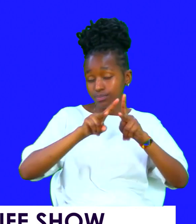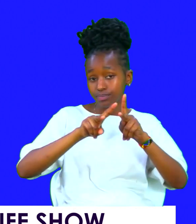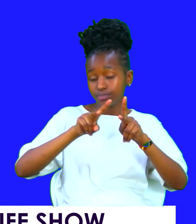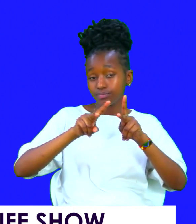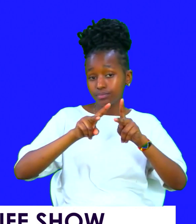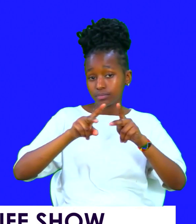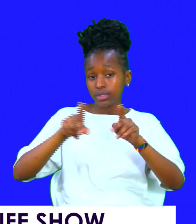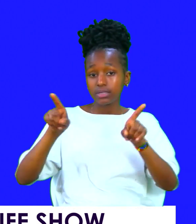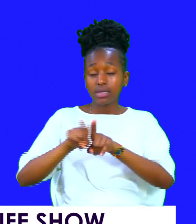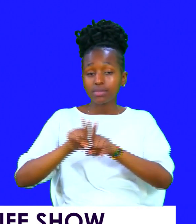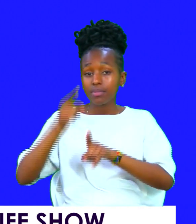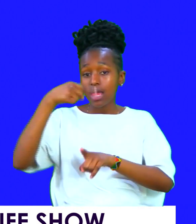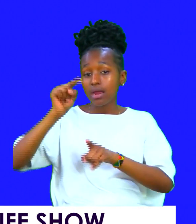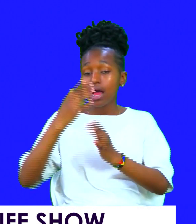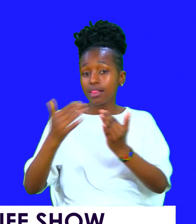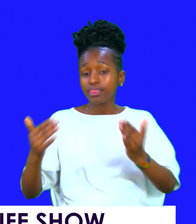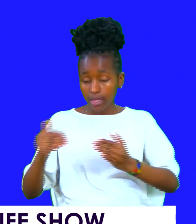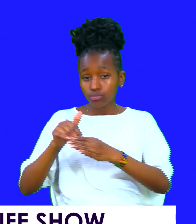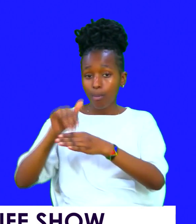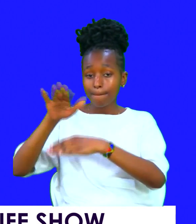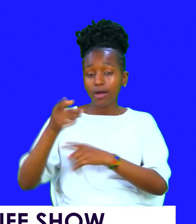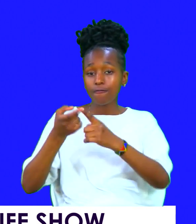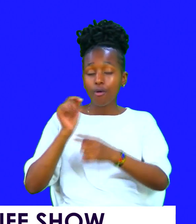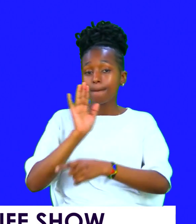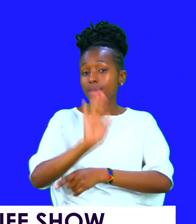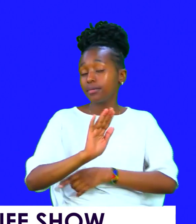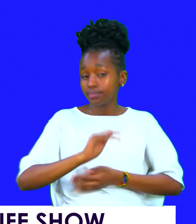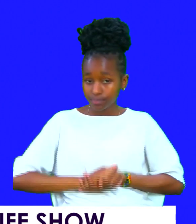once the right thing comes out of you,